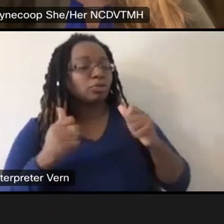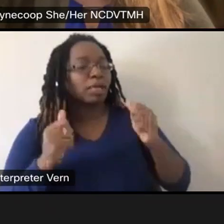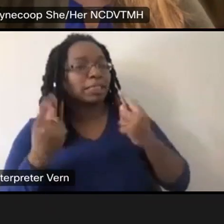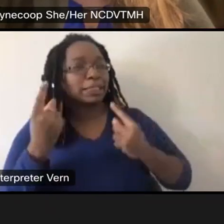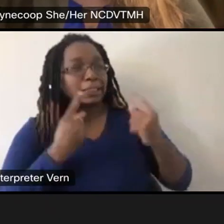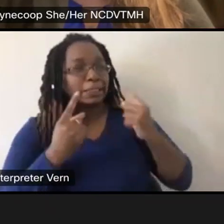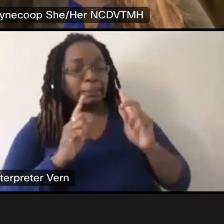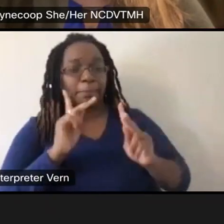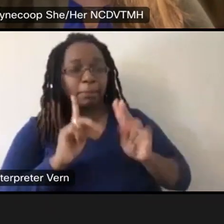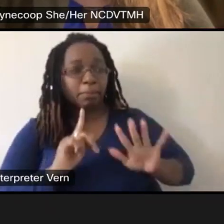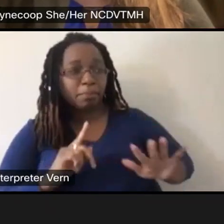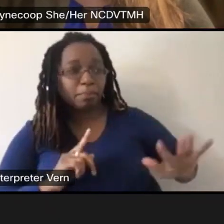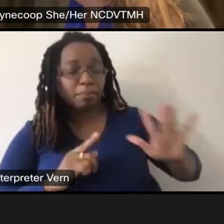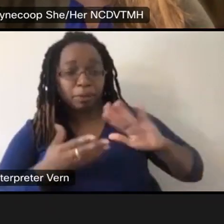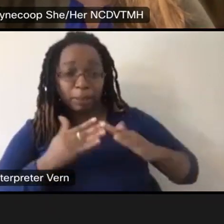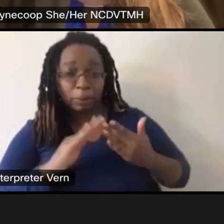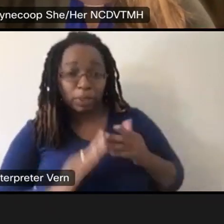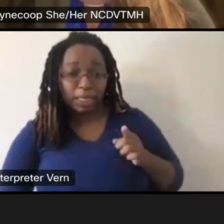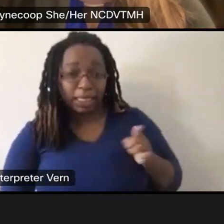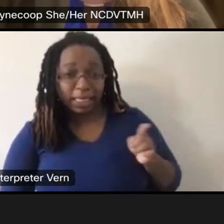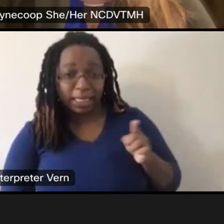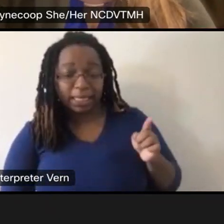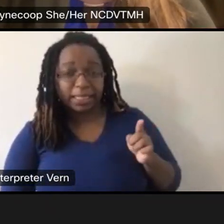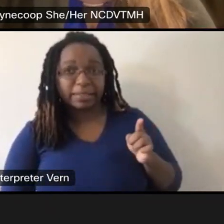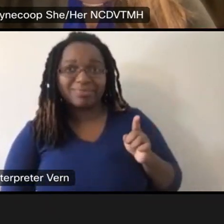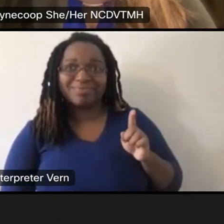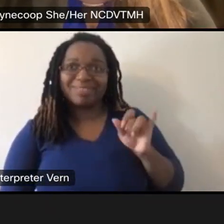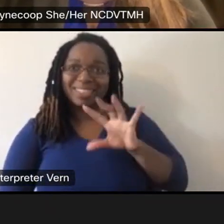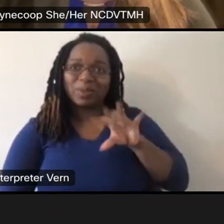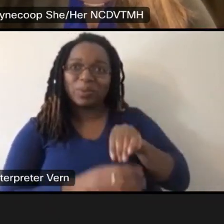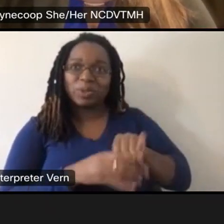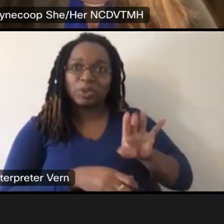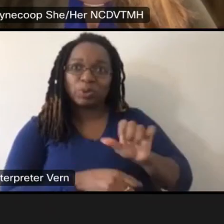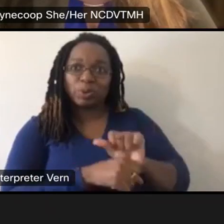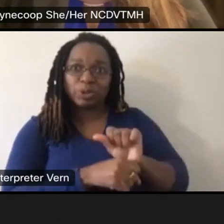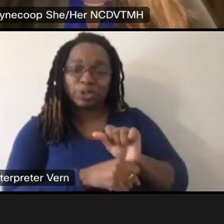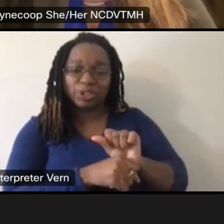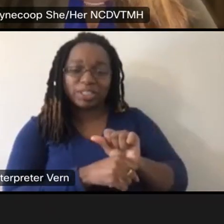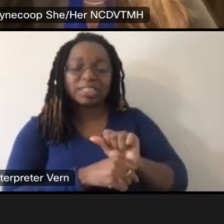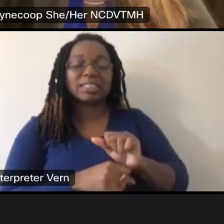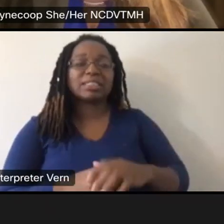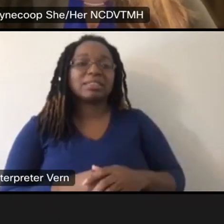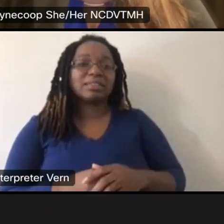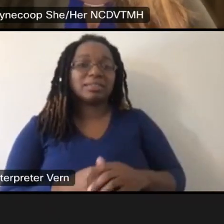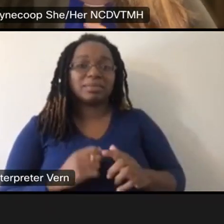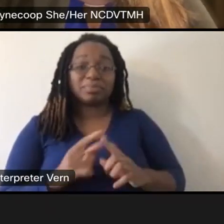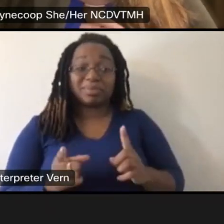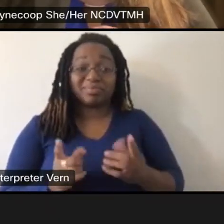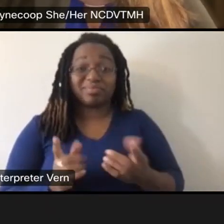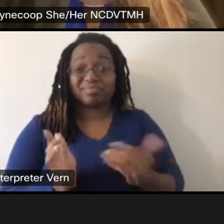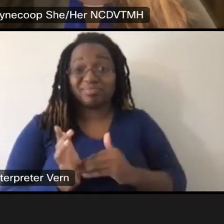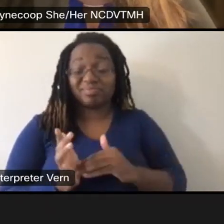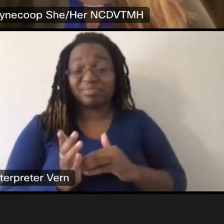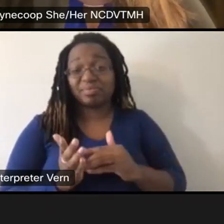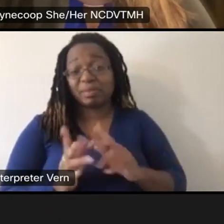is also, part of the work. And like you said, people often, are